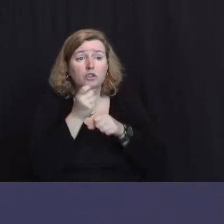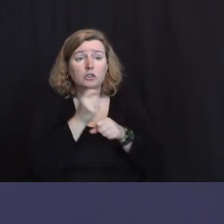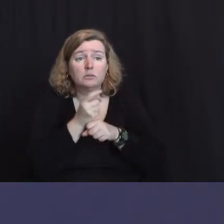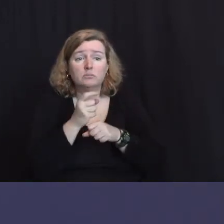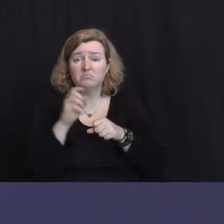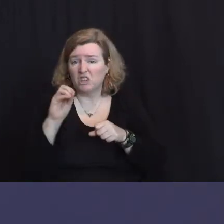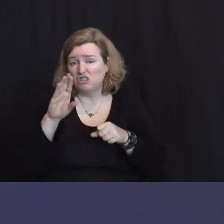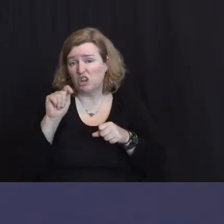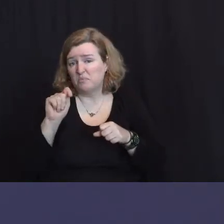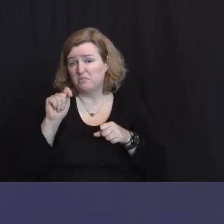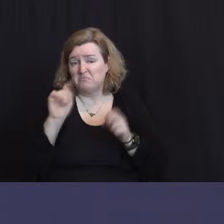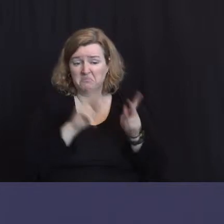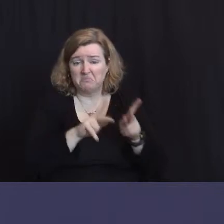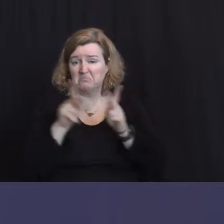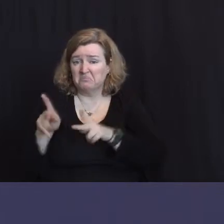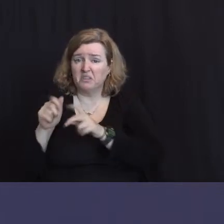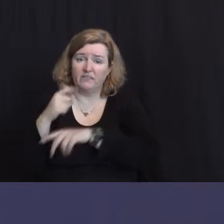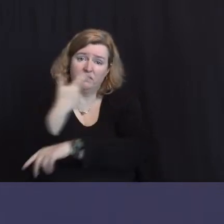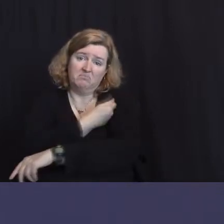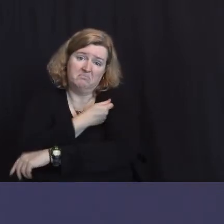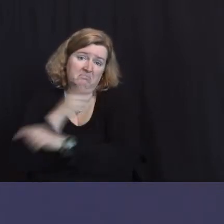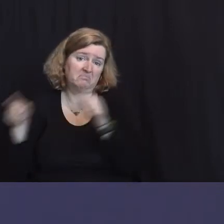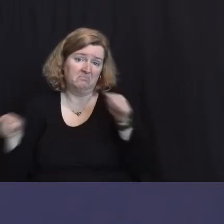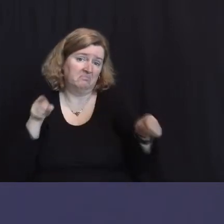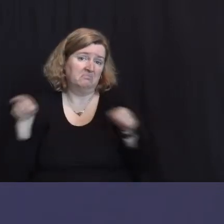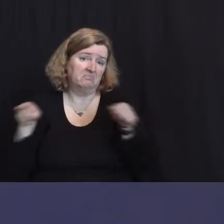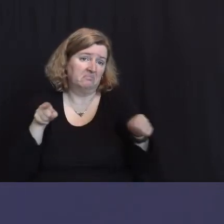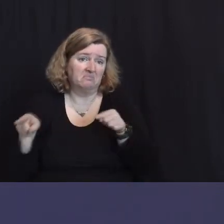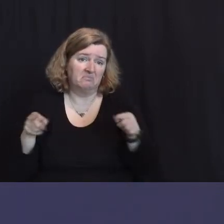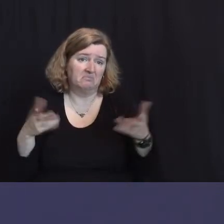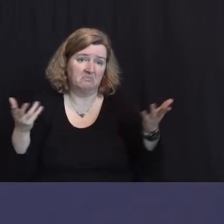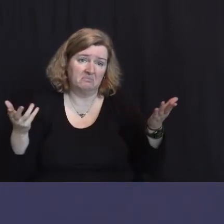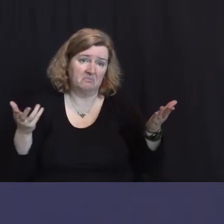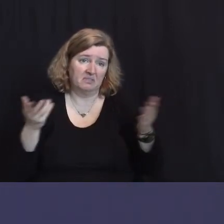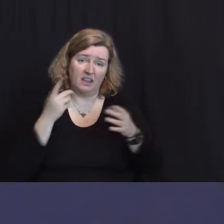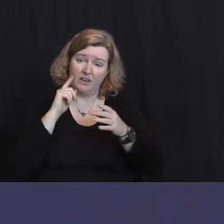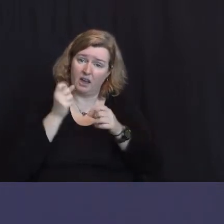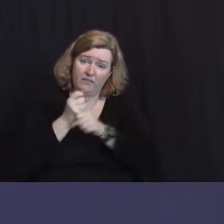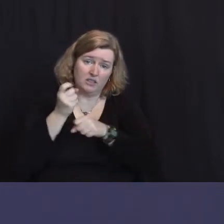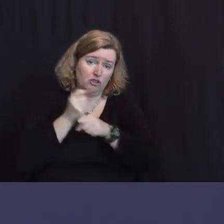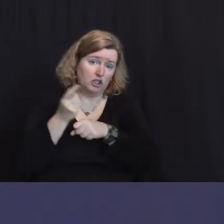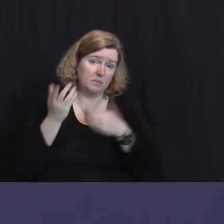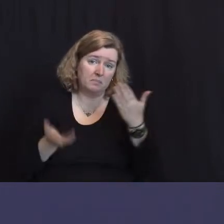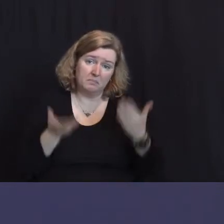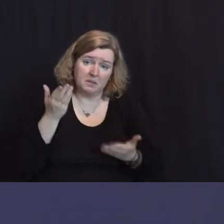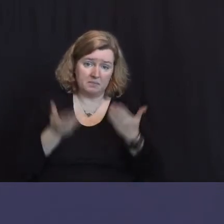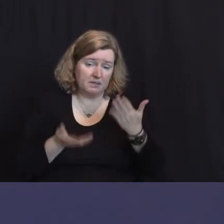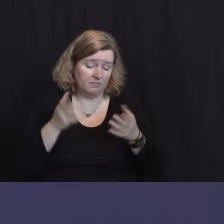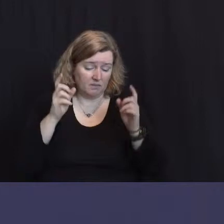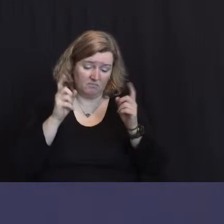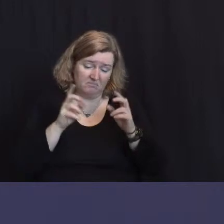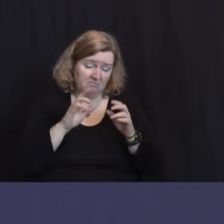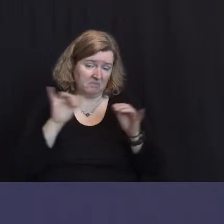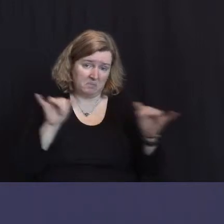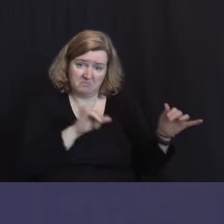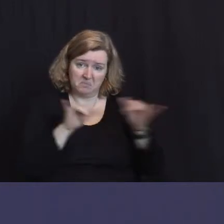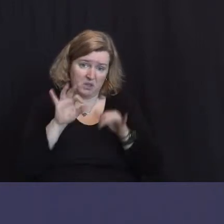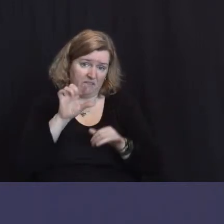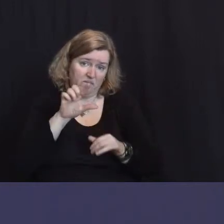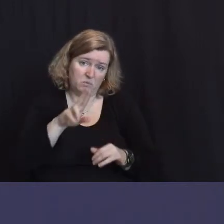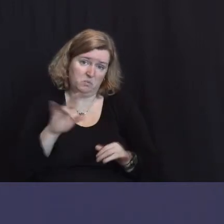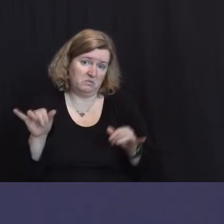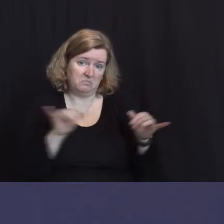a COVID booster. If it is, my guess is it will be at least in the near